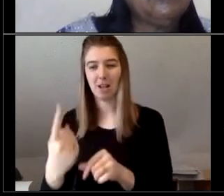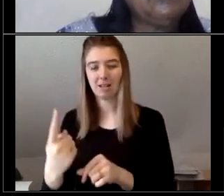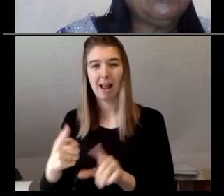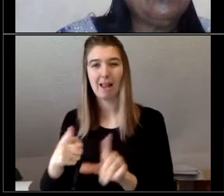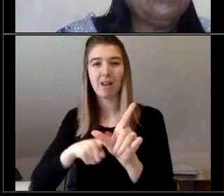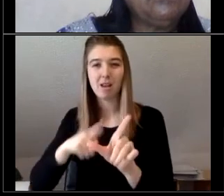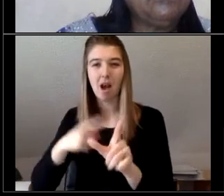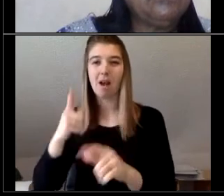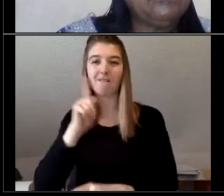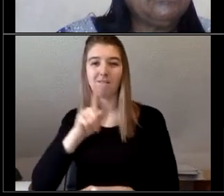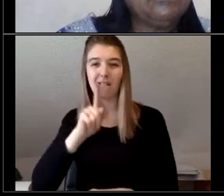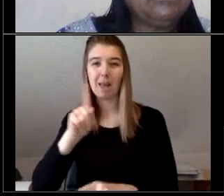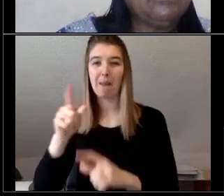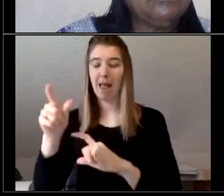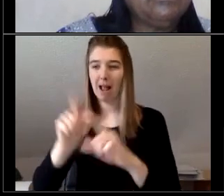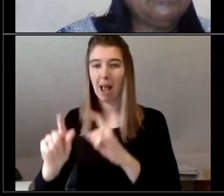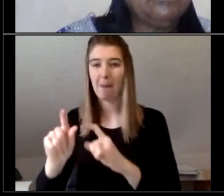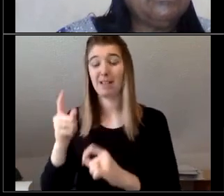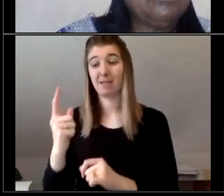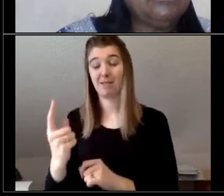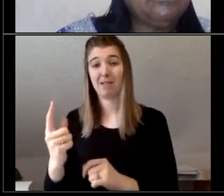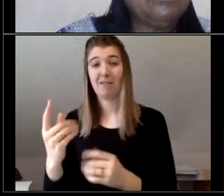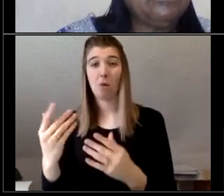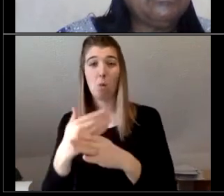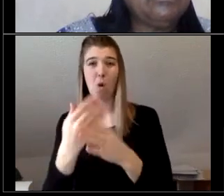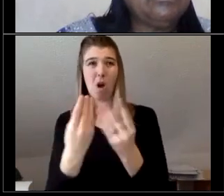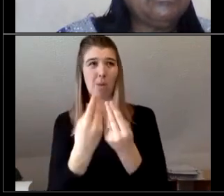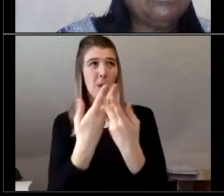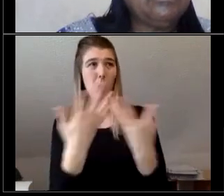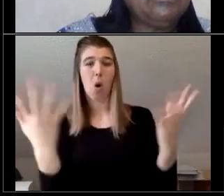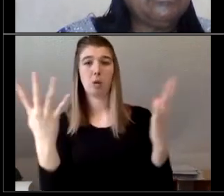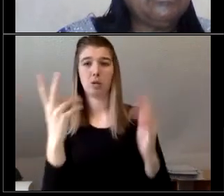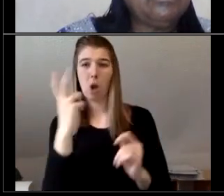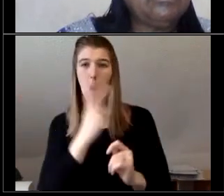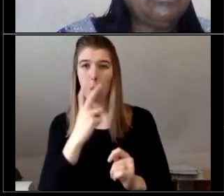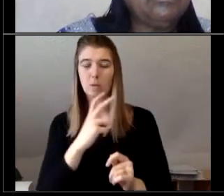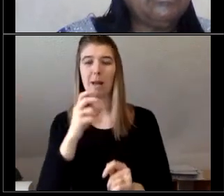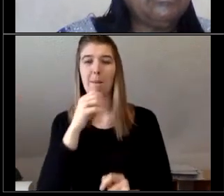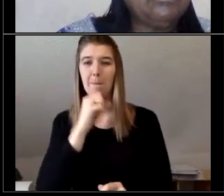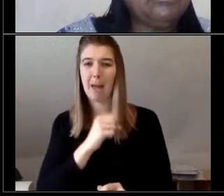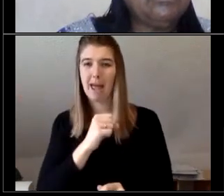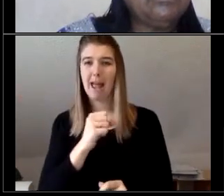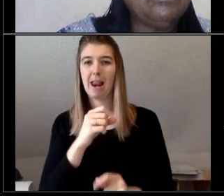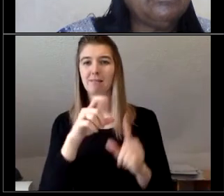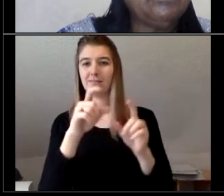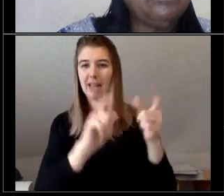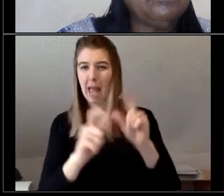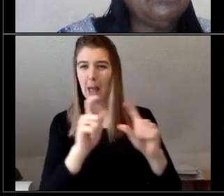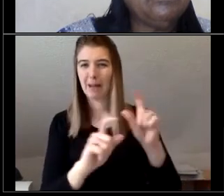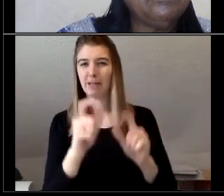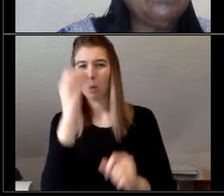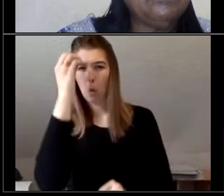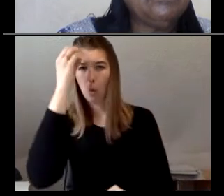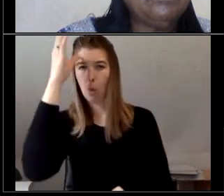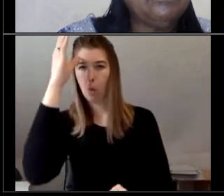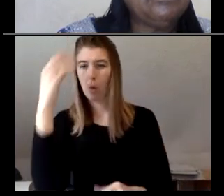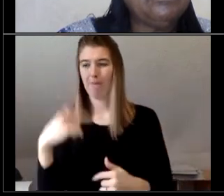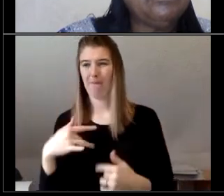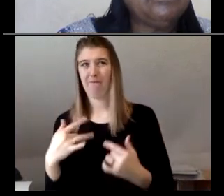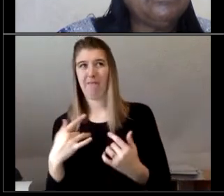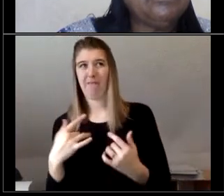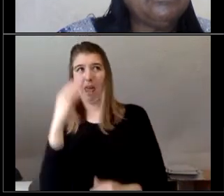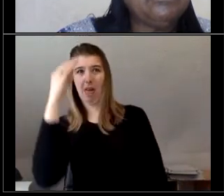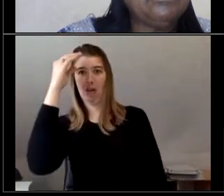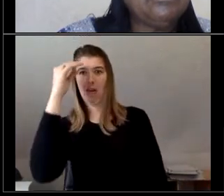white, male-dominated industry. How do I get a seat at the table despite being less experienced and generally quite nervous in these environments